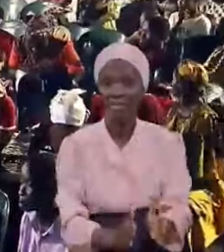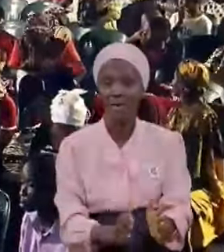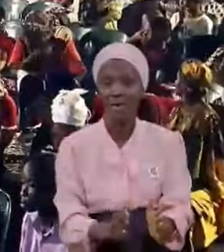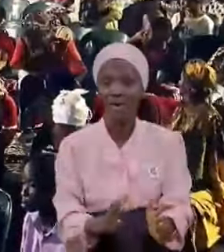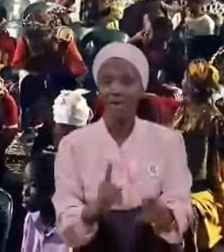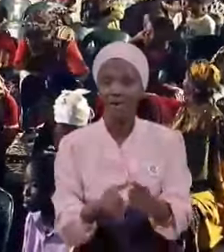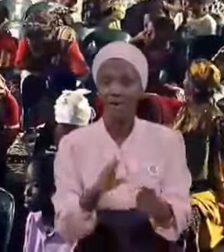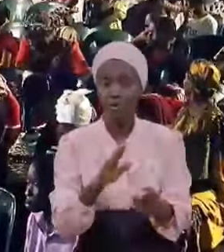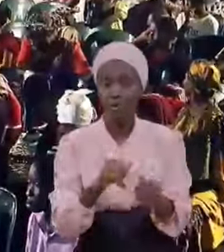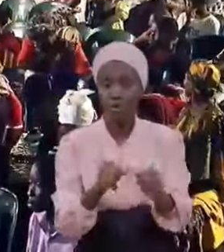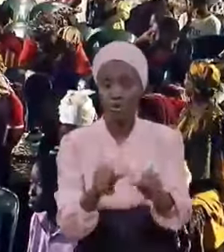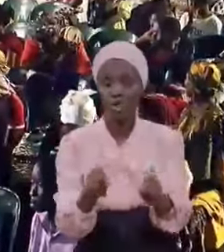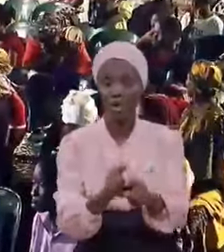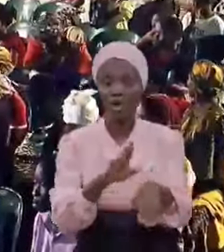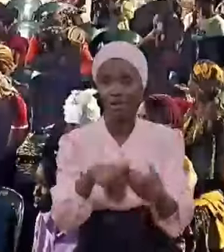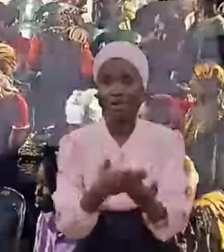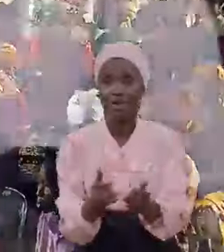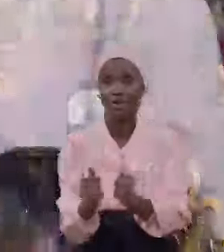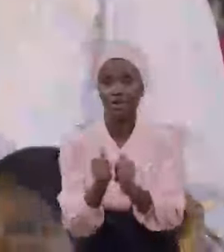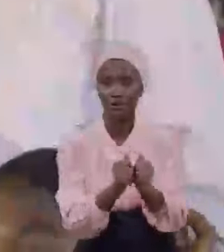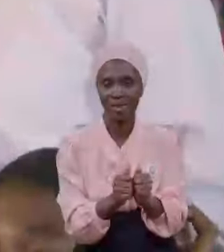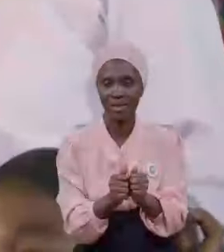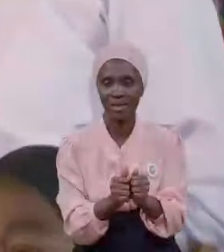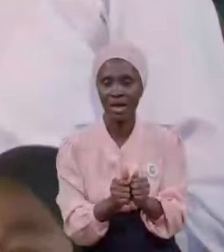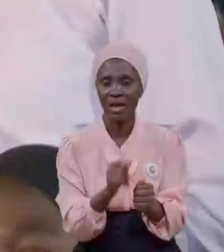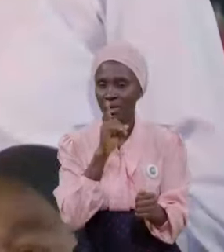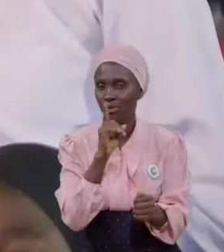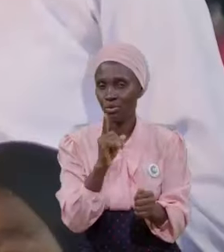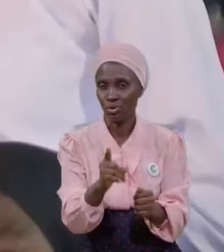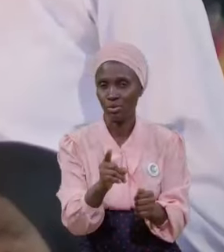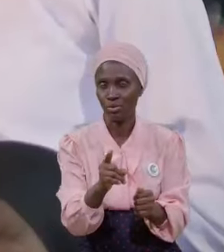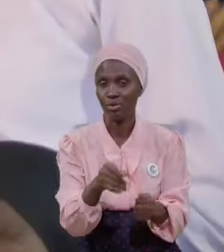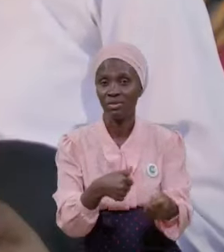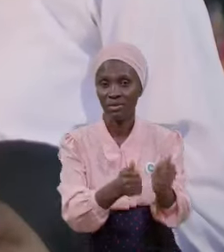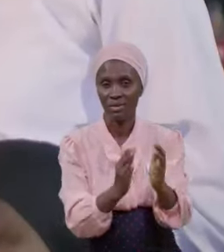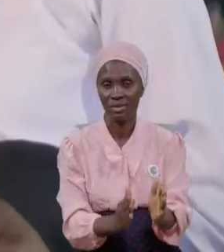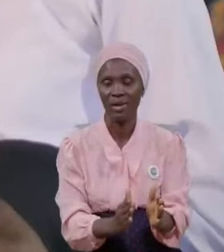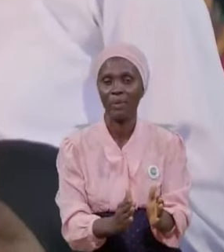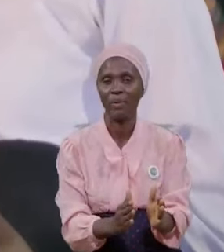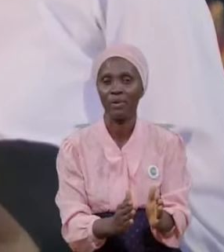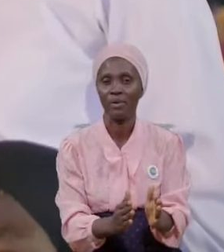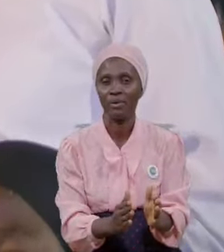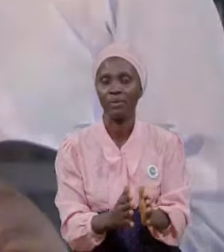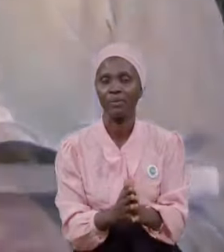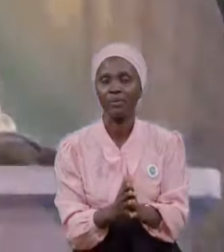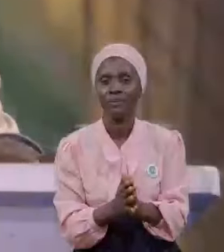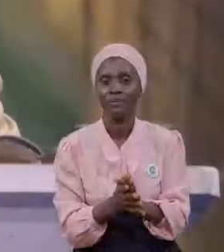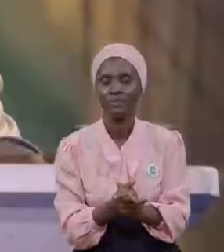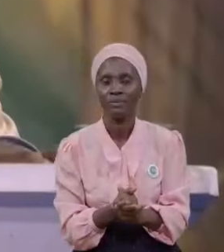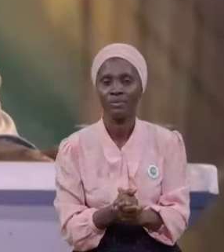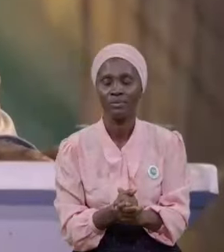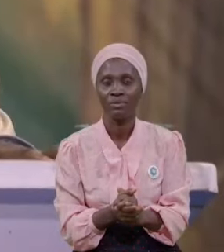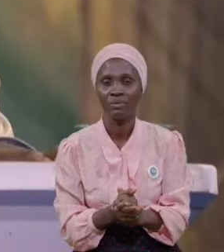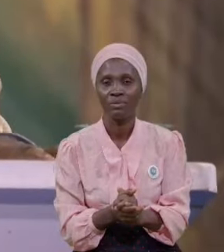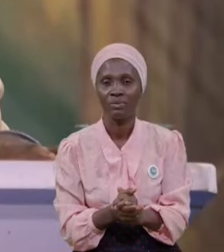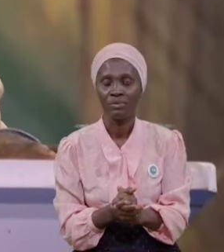an actual disciple. Those who are, didn't give your life today, maybe you are an old believer,